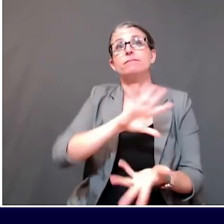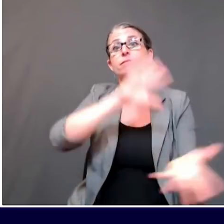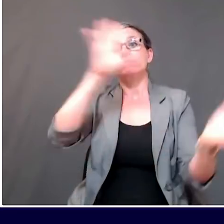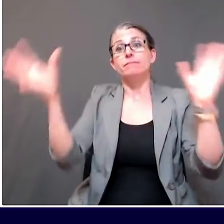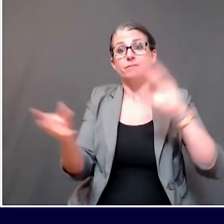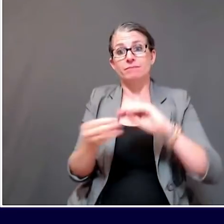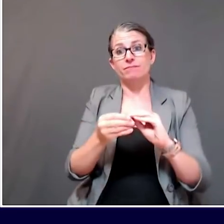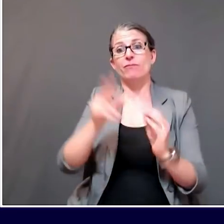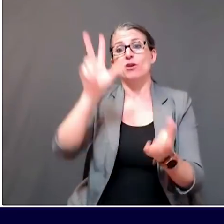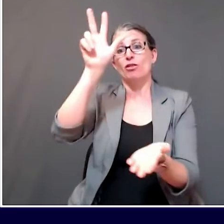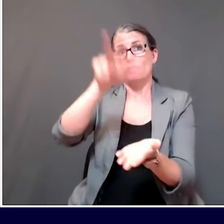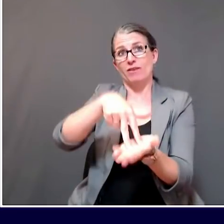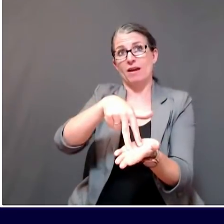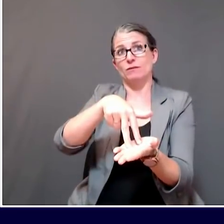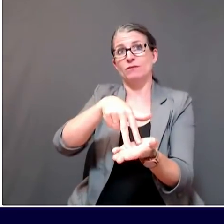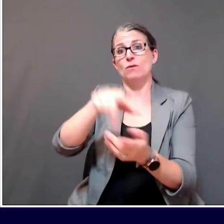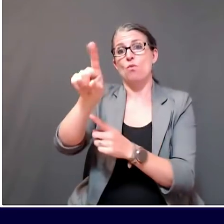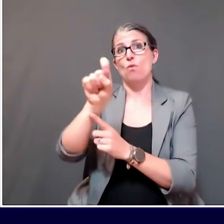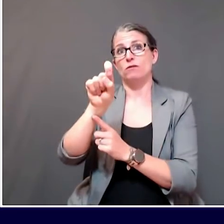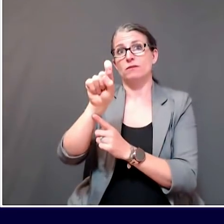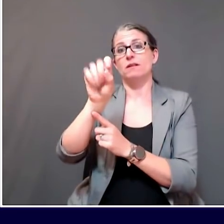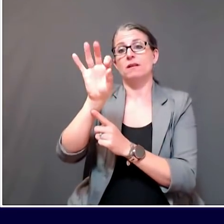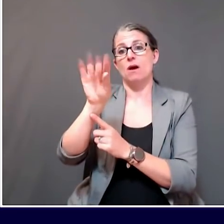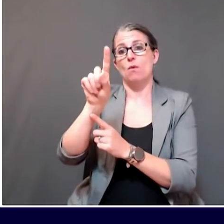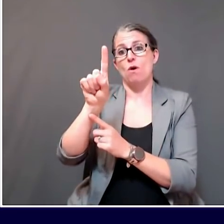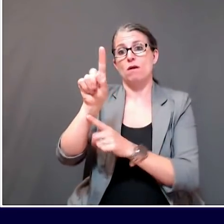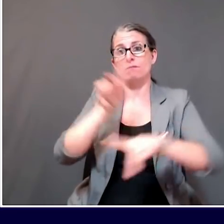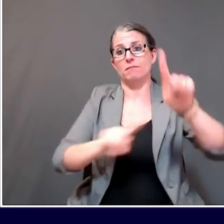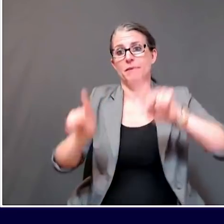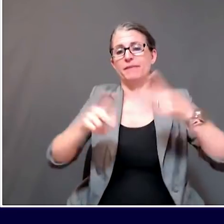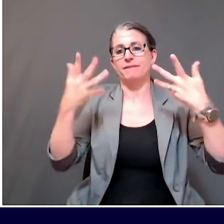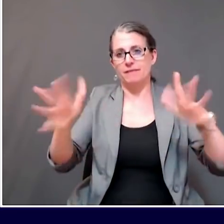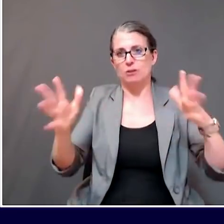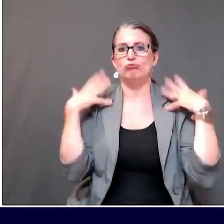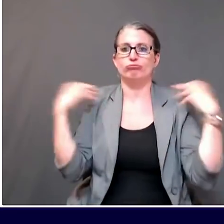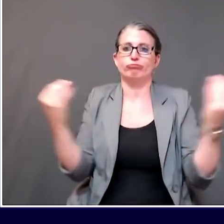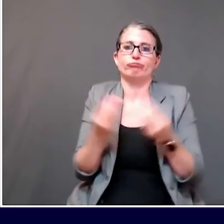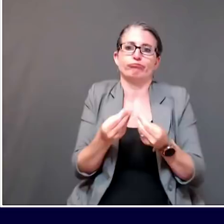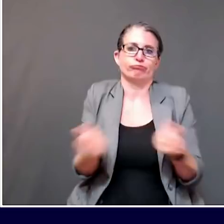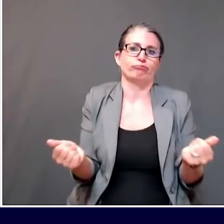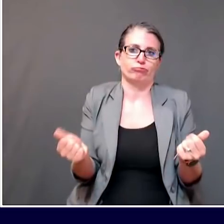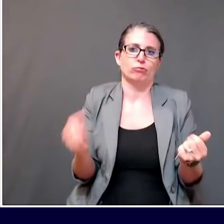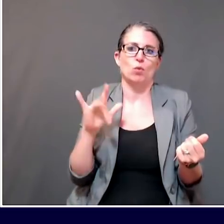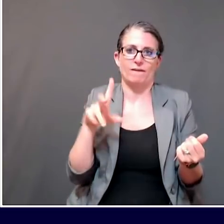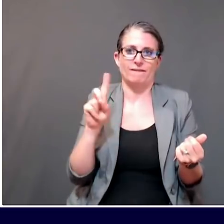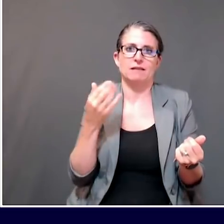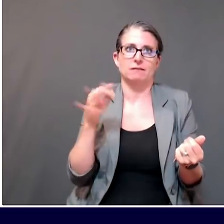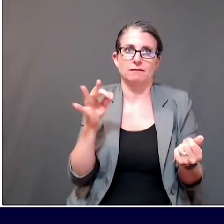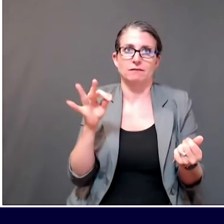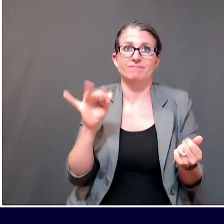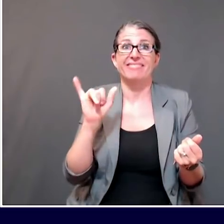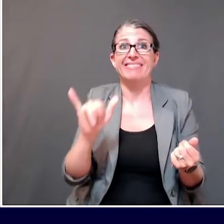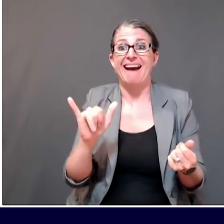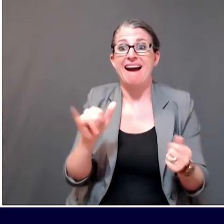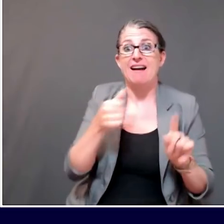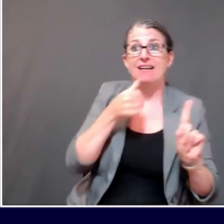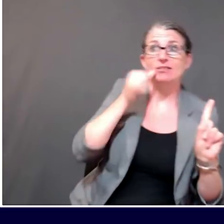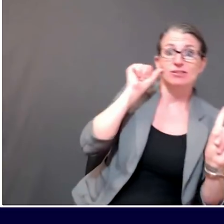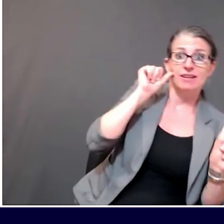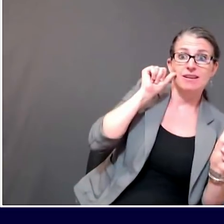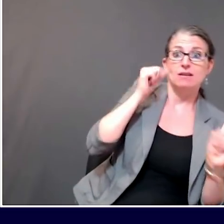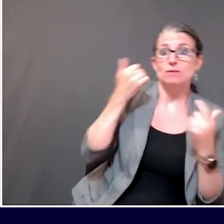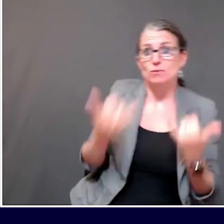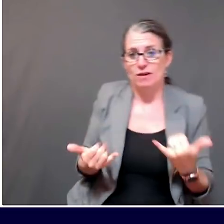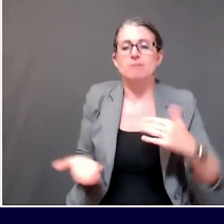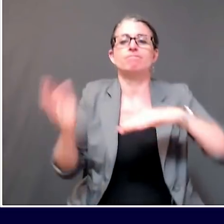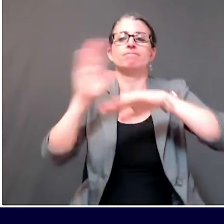3,191 individuals have recovered, an increase of 32 recoveries. And right now in the state, 12